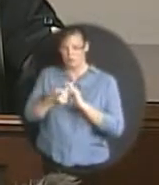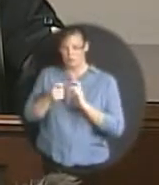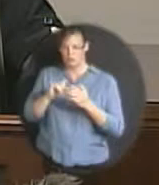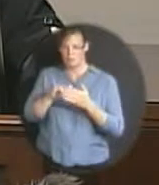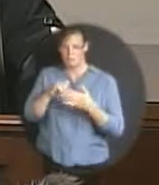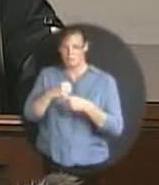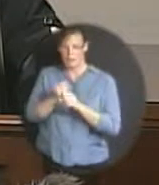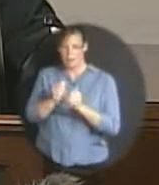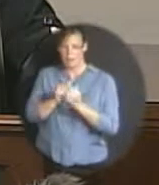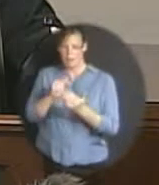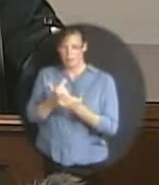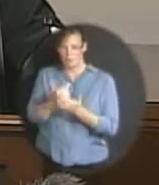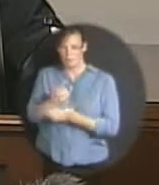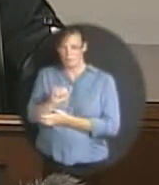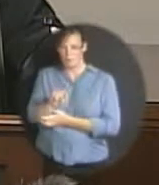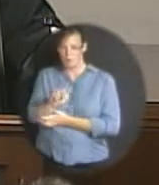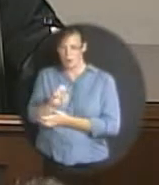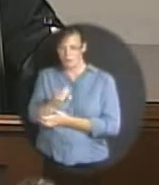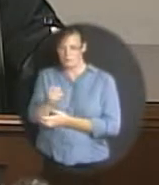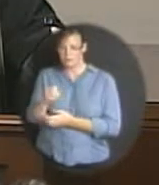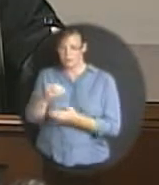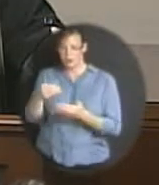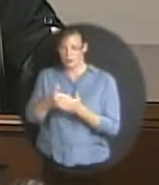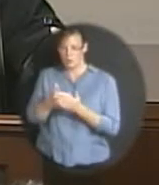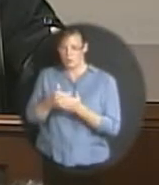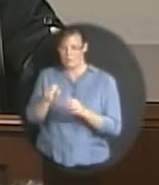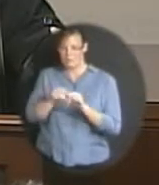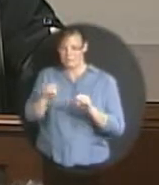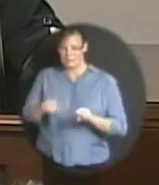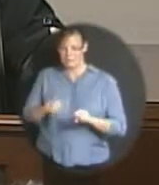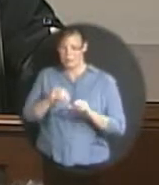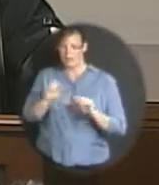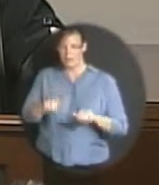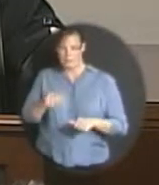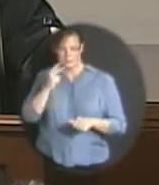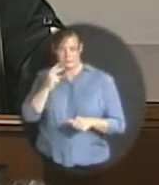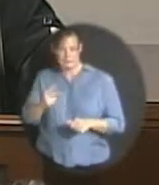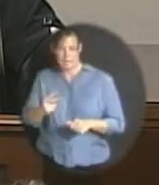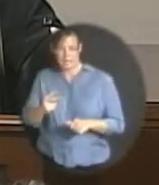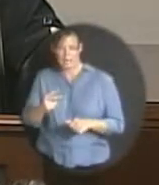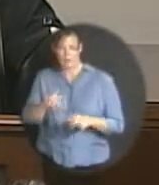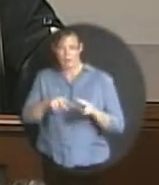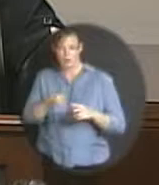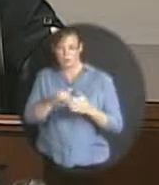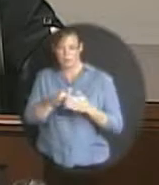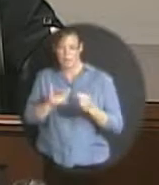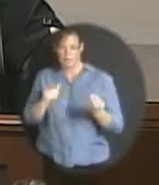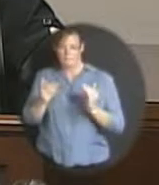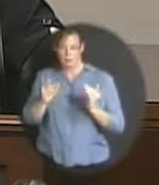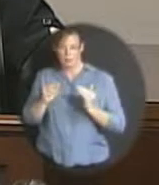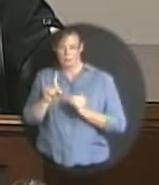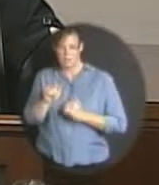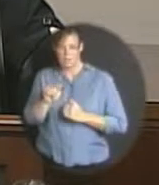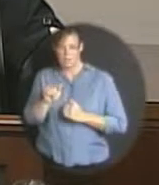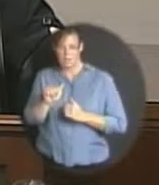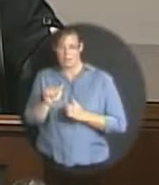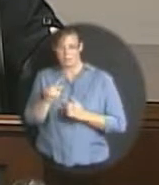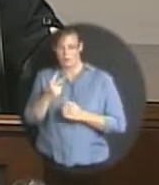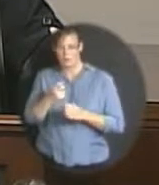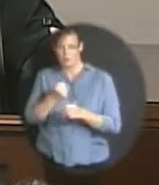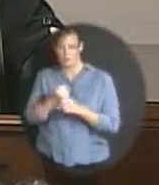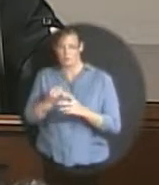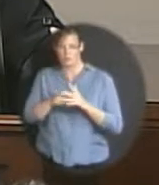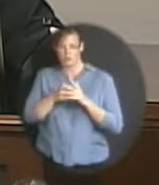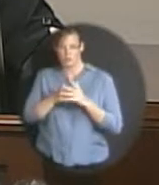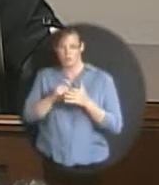made with graduation rates and the new accountability system. And you can see as we look at that comparison data for 2 years, we're starting to